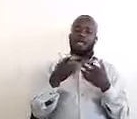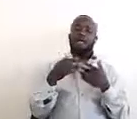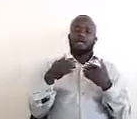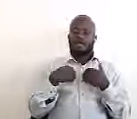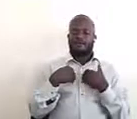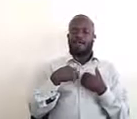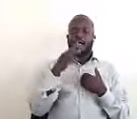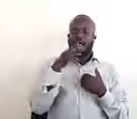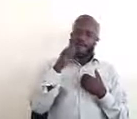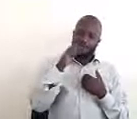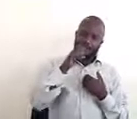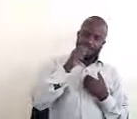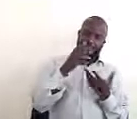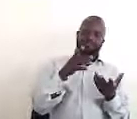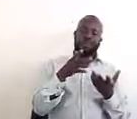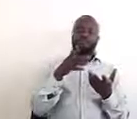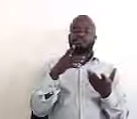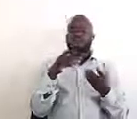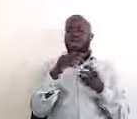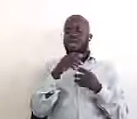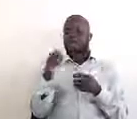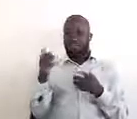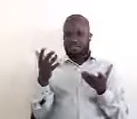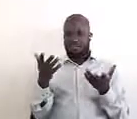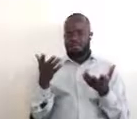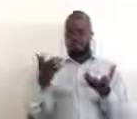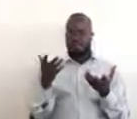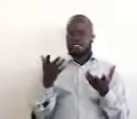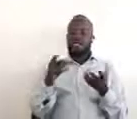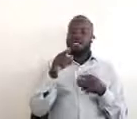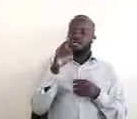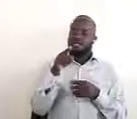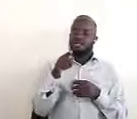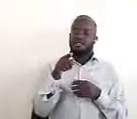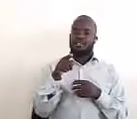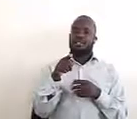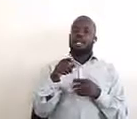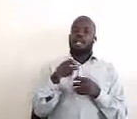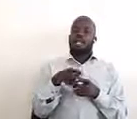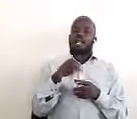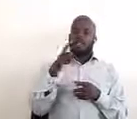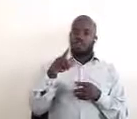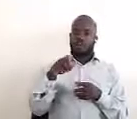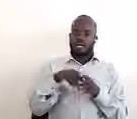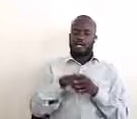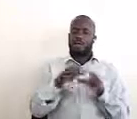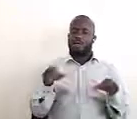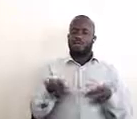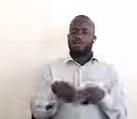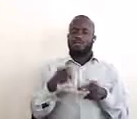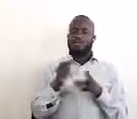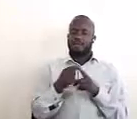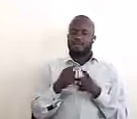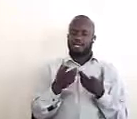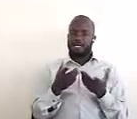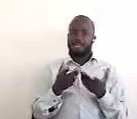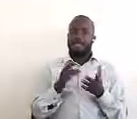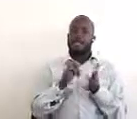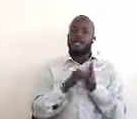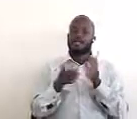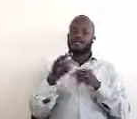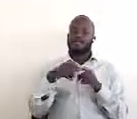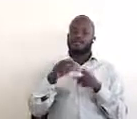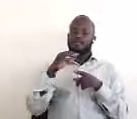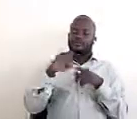dairy products, red meat, pork, lamb, shortening. There are unsaturated fats, which are liquid at room temperature, and